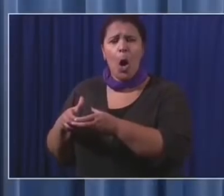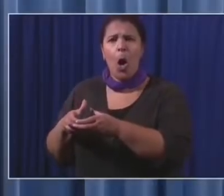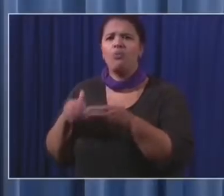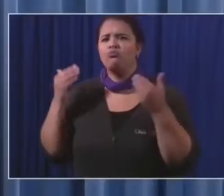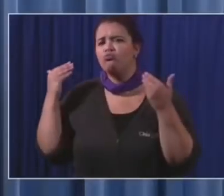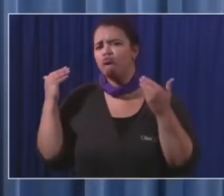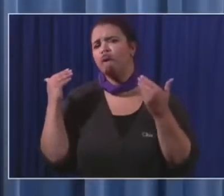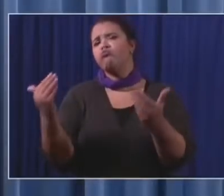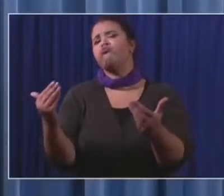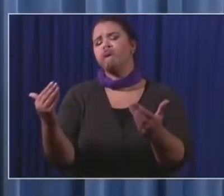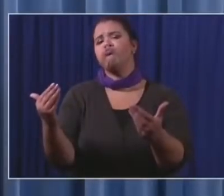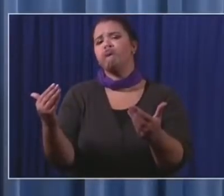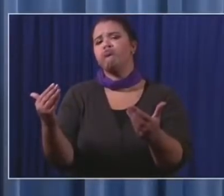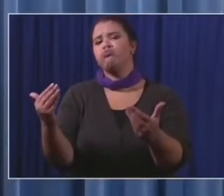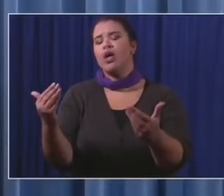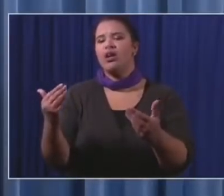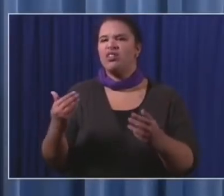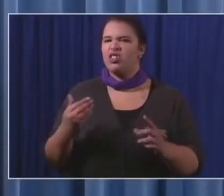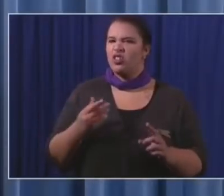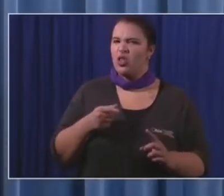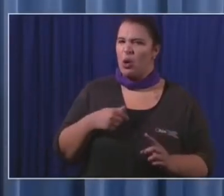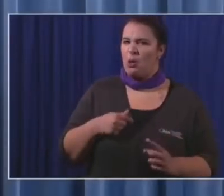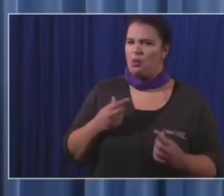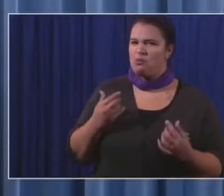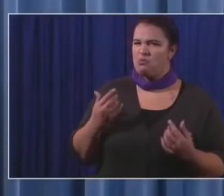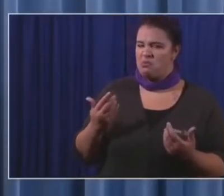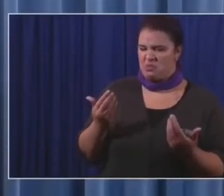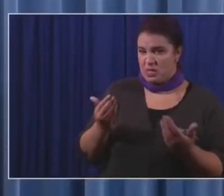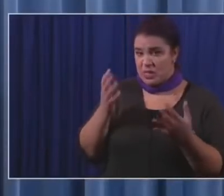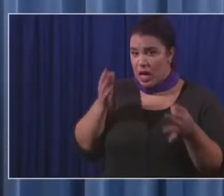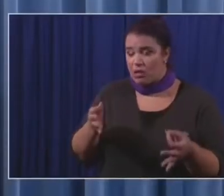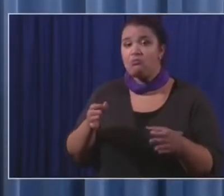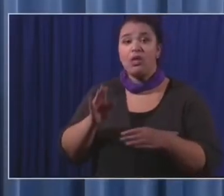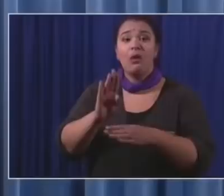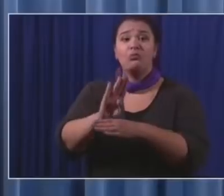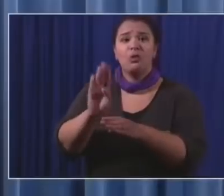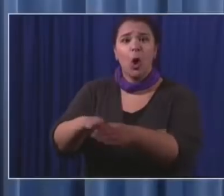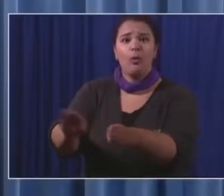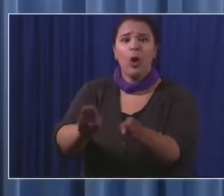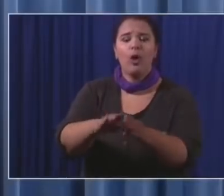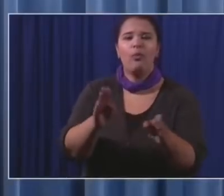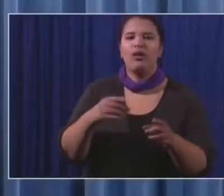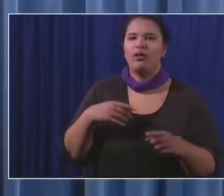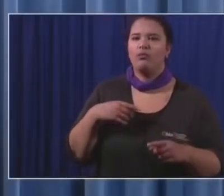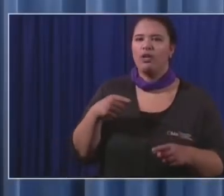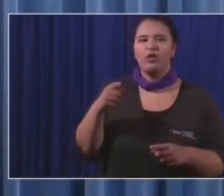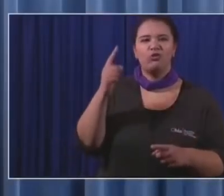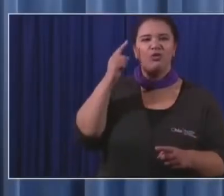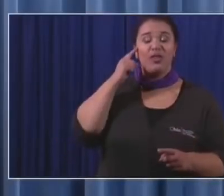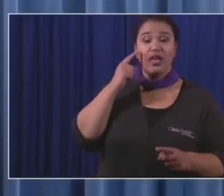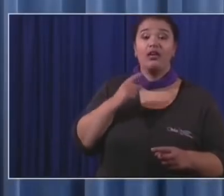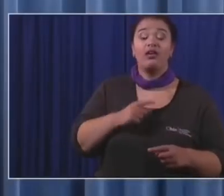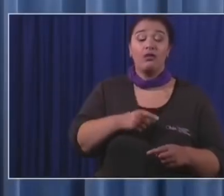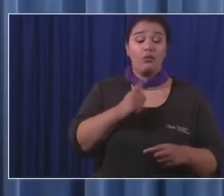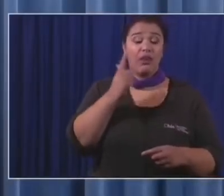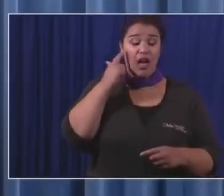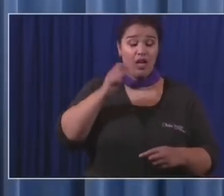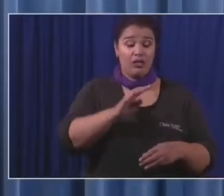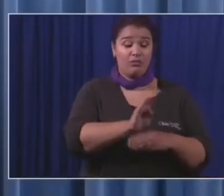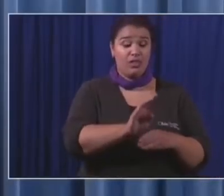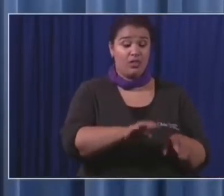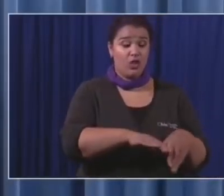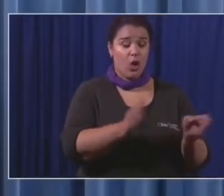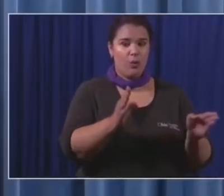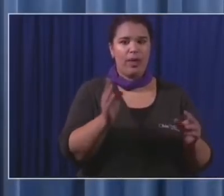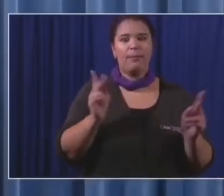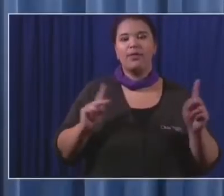level encouraging a quick reopening, not wearing masks, et cetera, do you think people took the wrong message from this and heard the